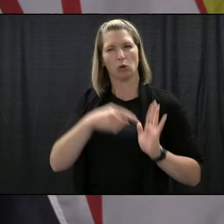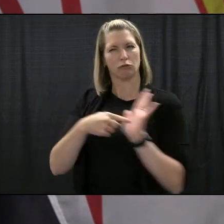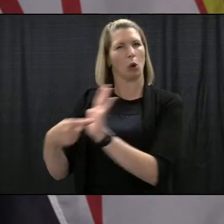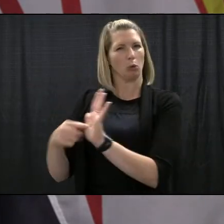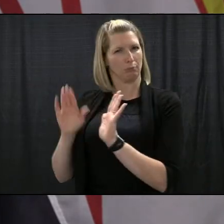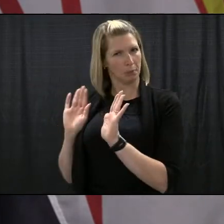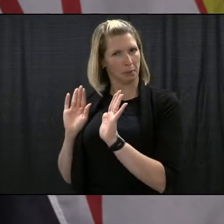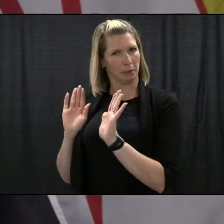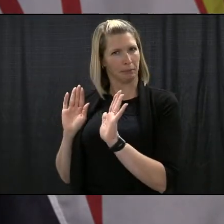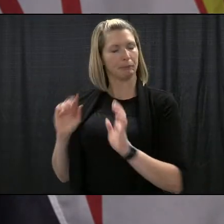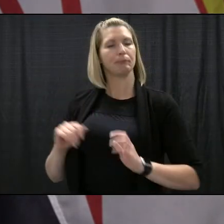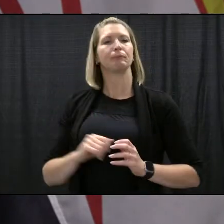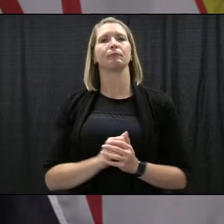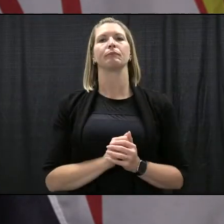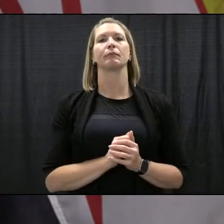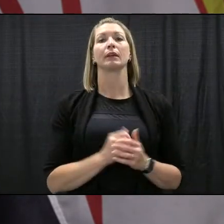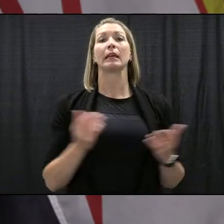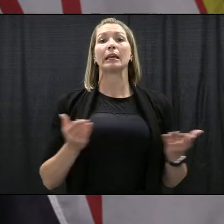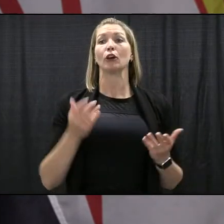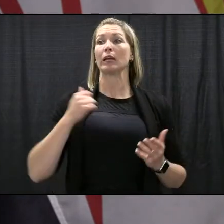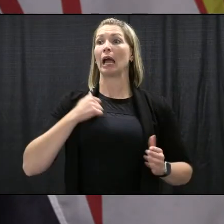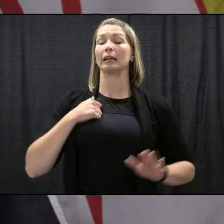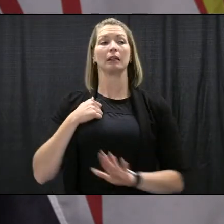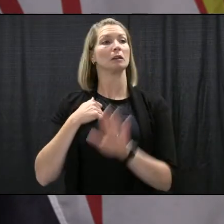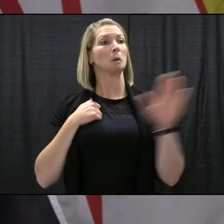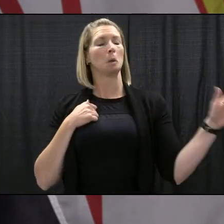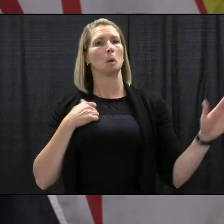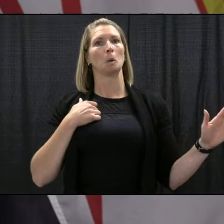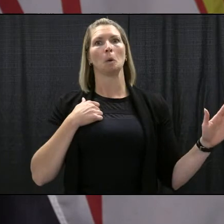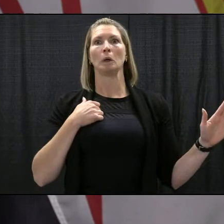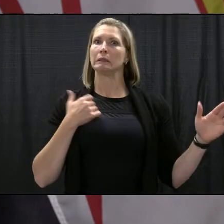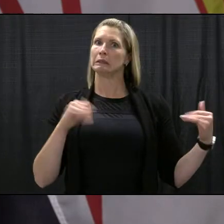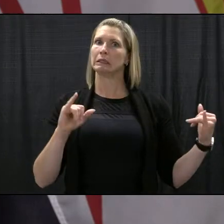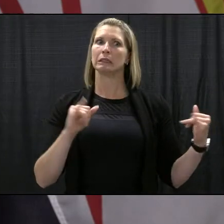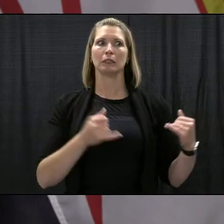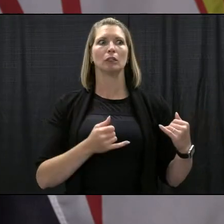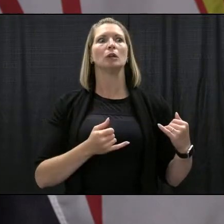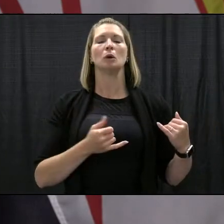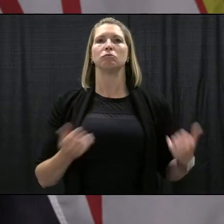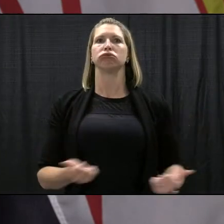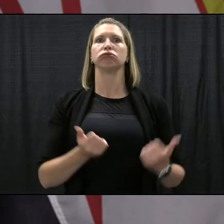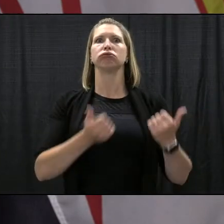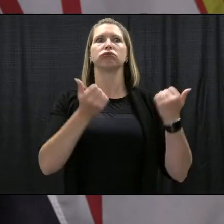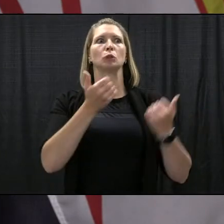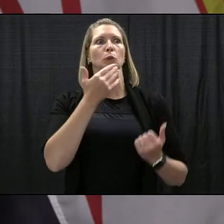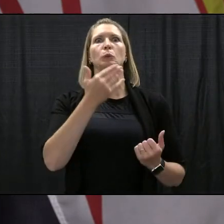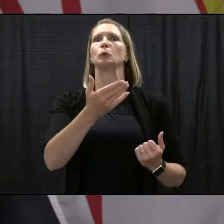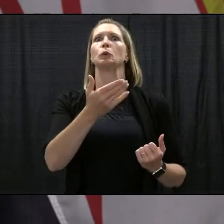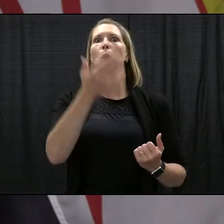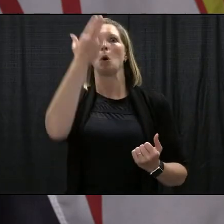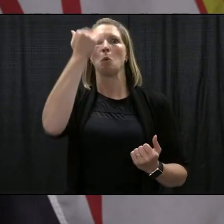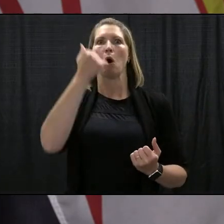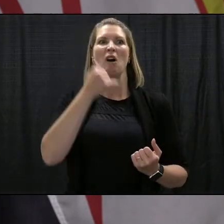Nationally, the epidemiology continues to show substantial improvements, and Canada is now reporting less than 400 cases a